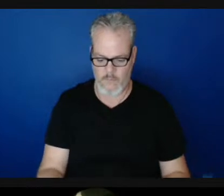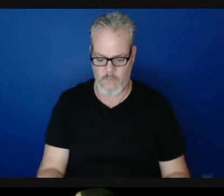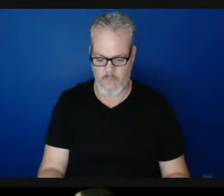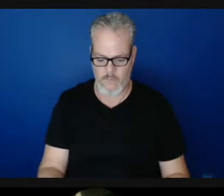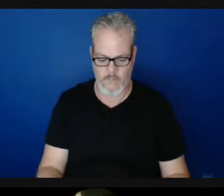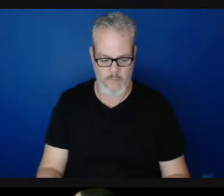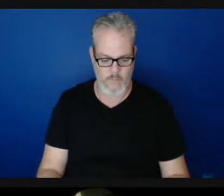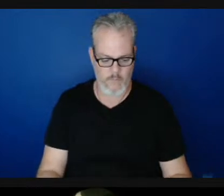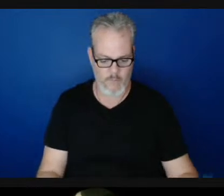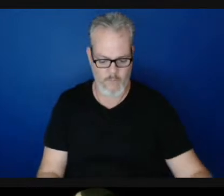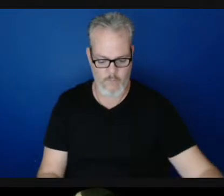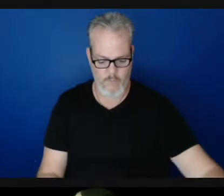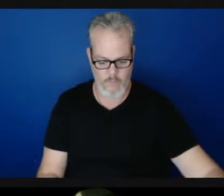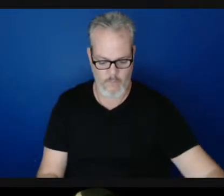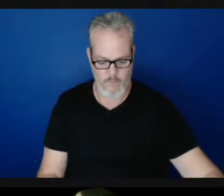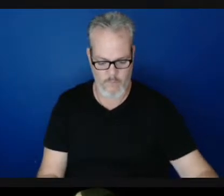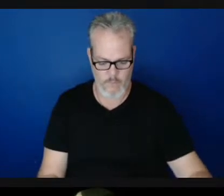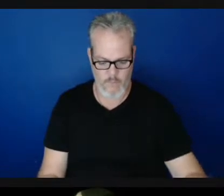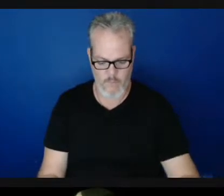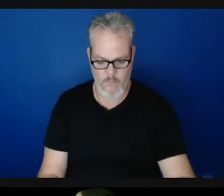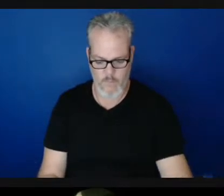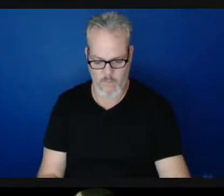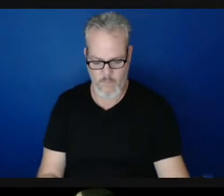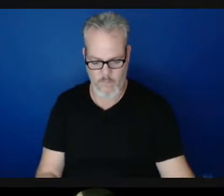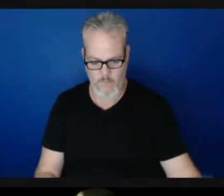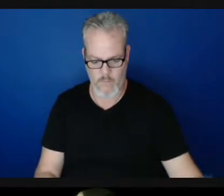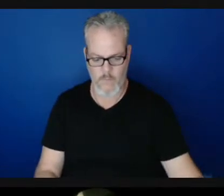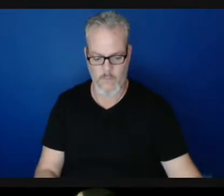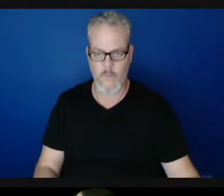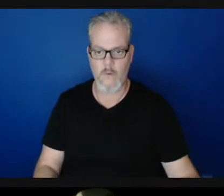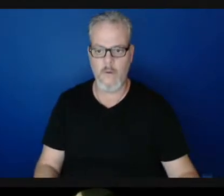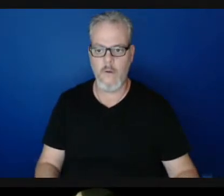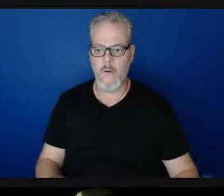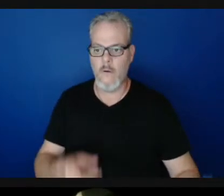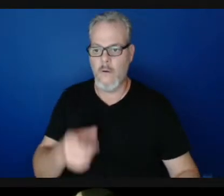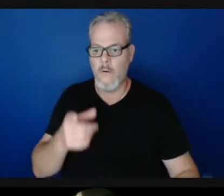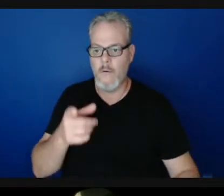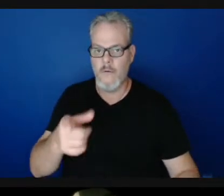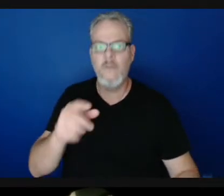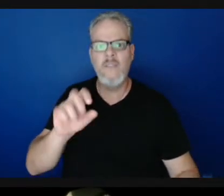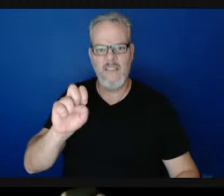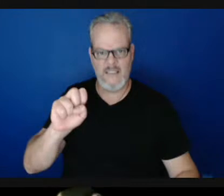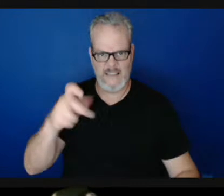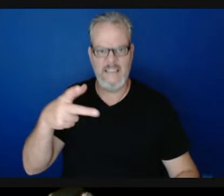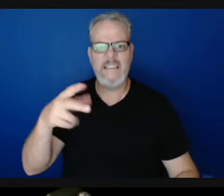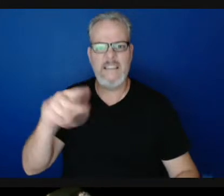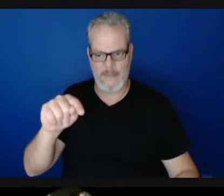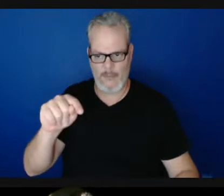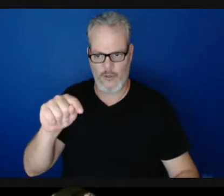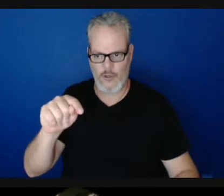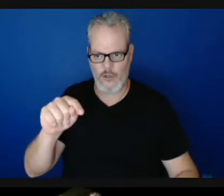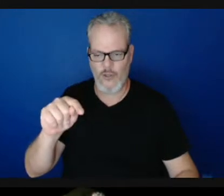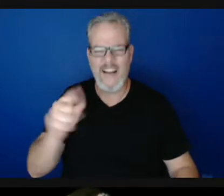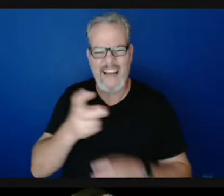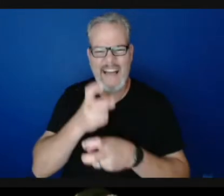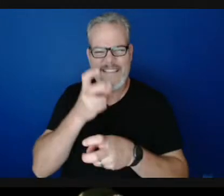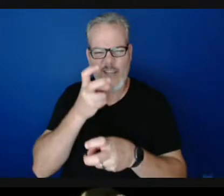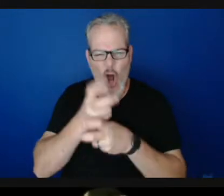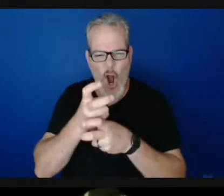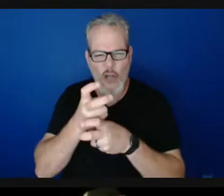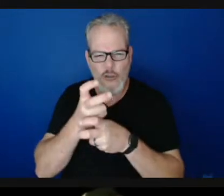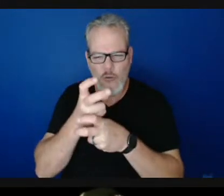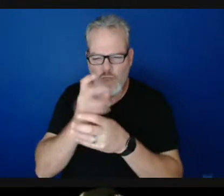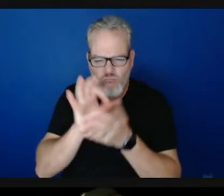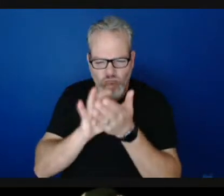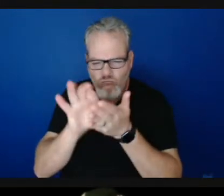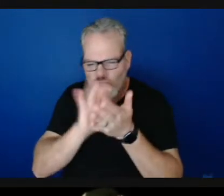I'm sorry, the June eruption, the September eruption here on the East Rift. And there's so many eruptions that I keep track of. It's hard to come back to it and